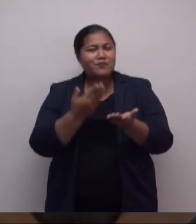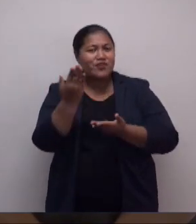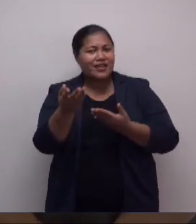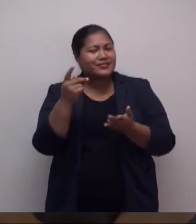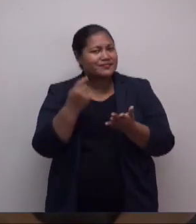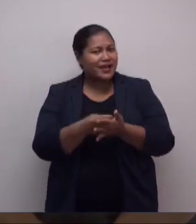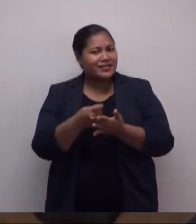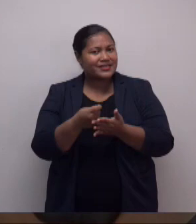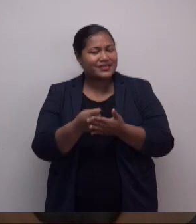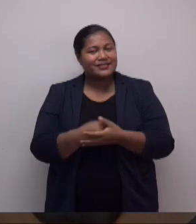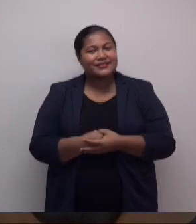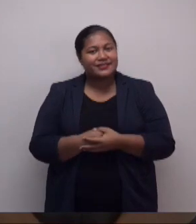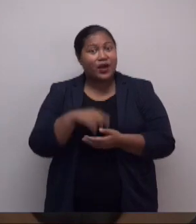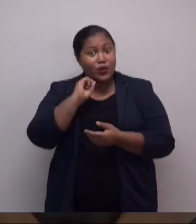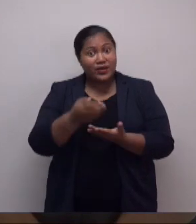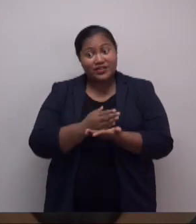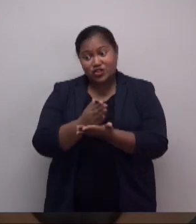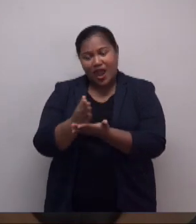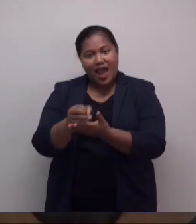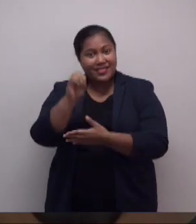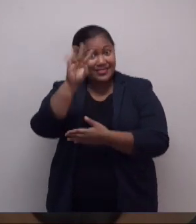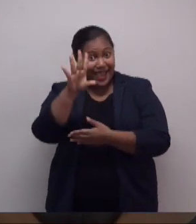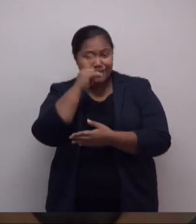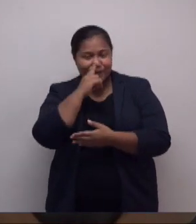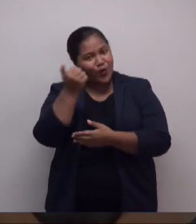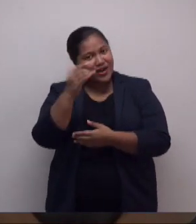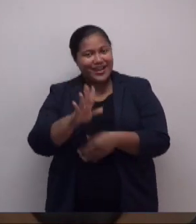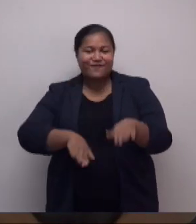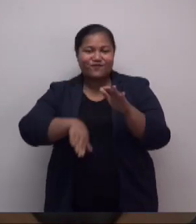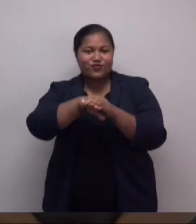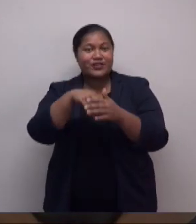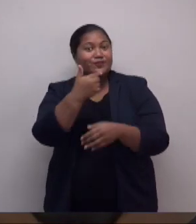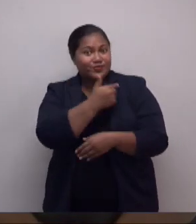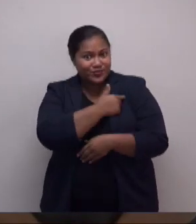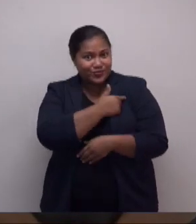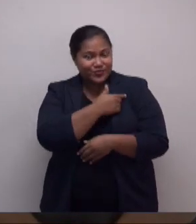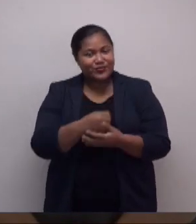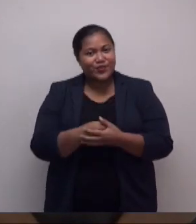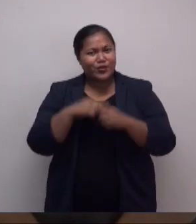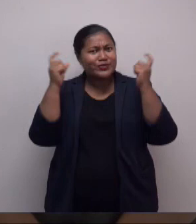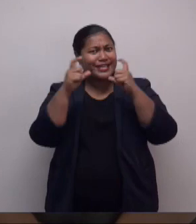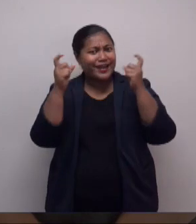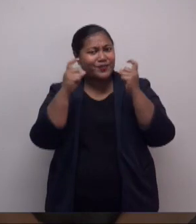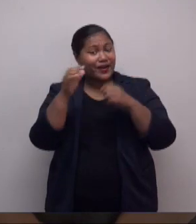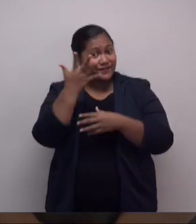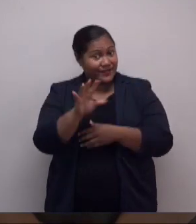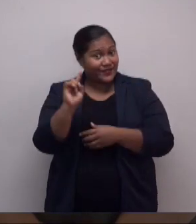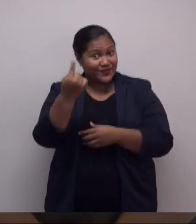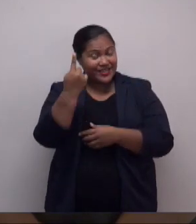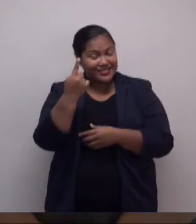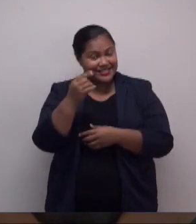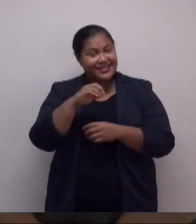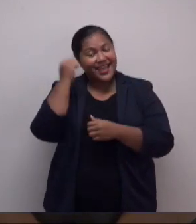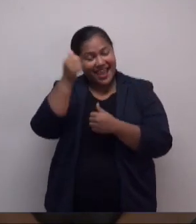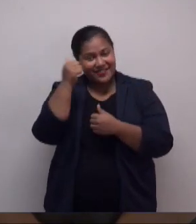split among 10 fully vaccinated Fijians in recognition of our 51st anniversary of